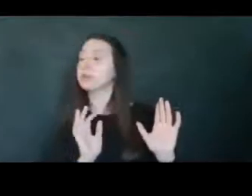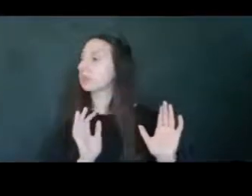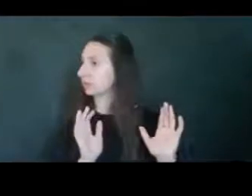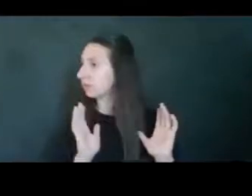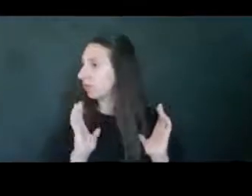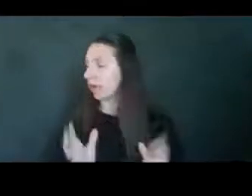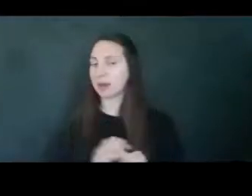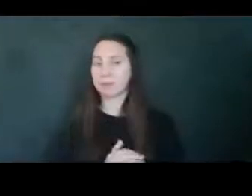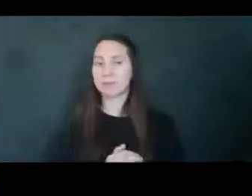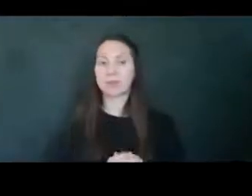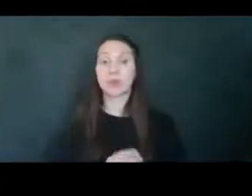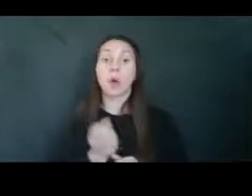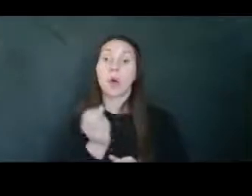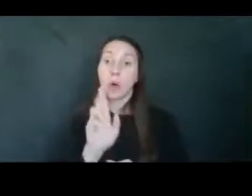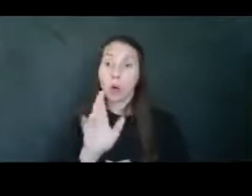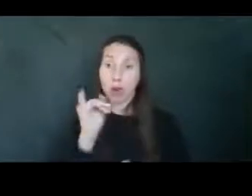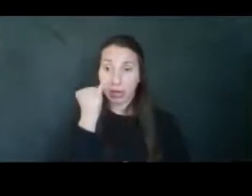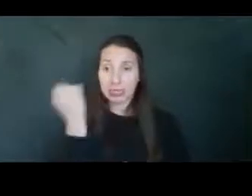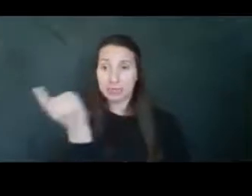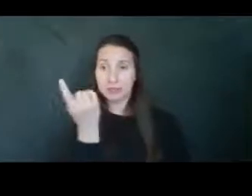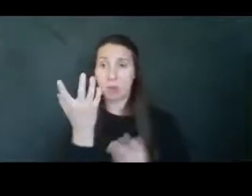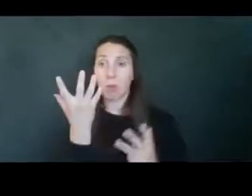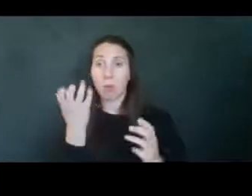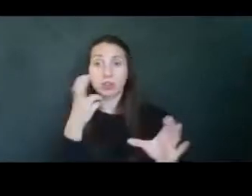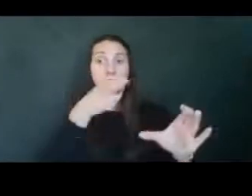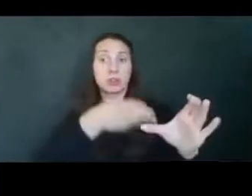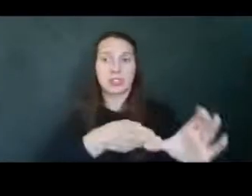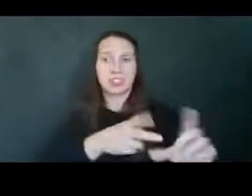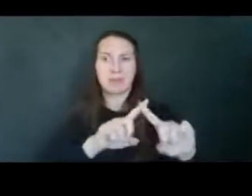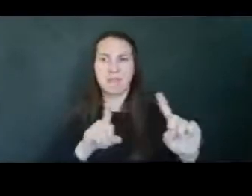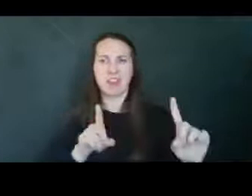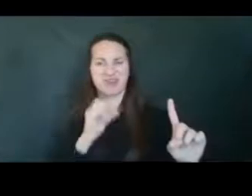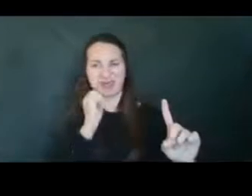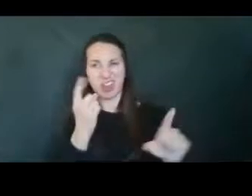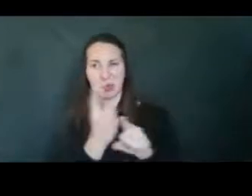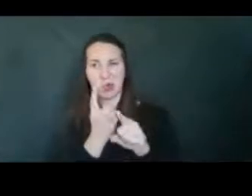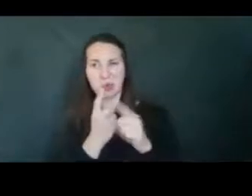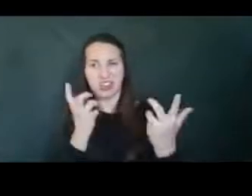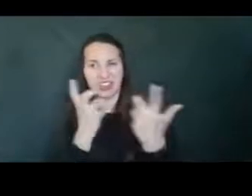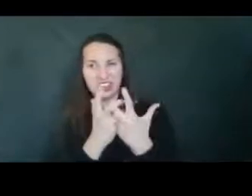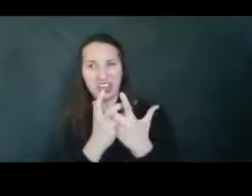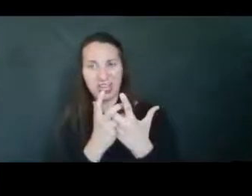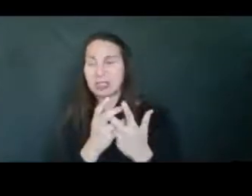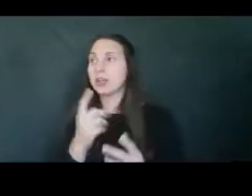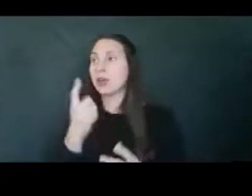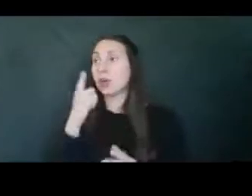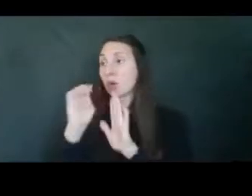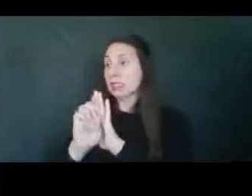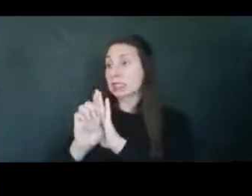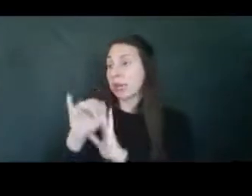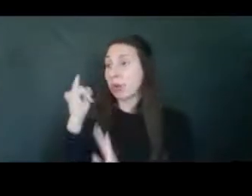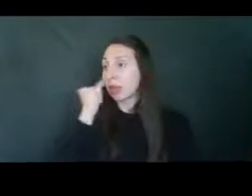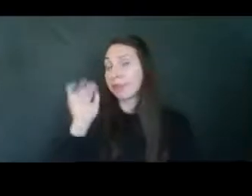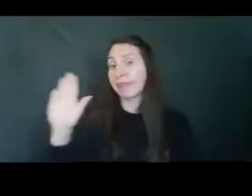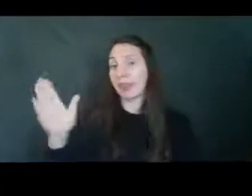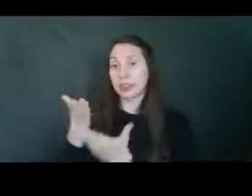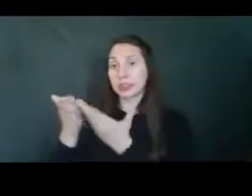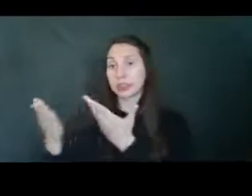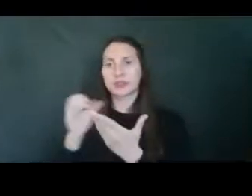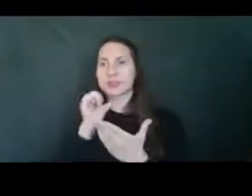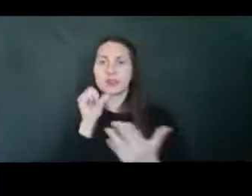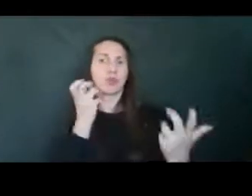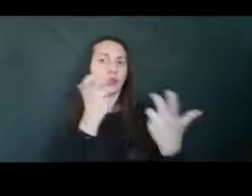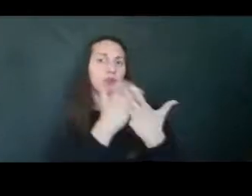how do we address that? That was particularly an issue if their services didn't fit within the mission